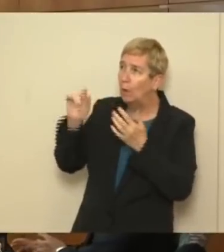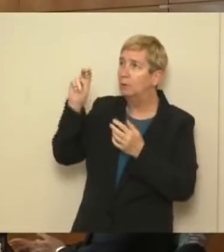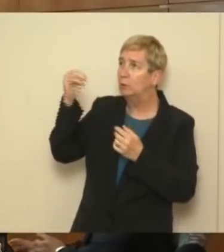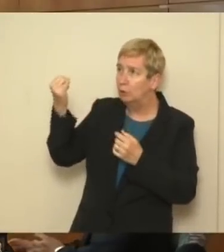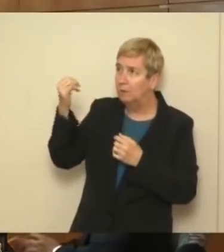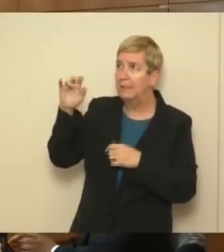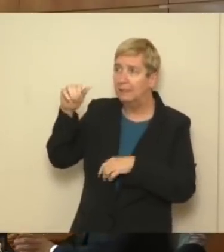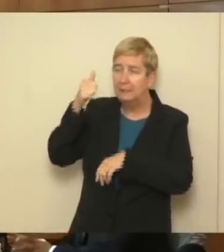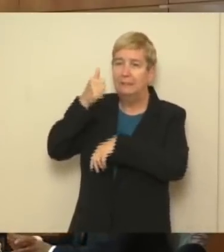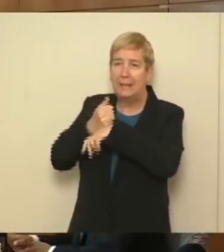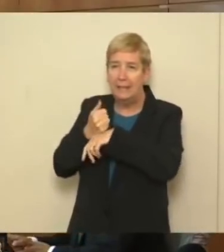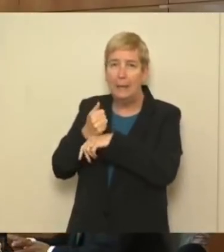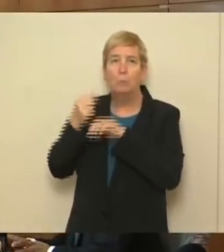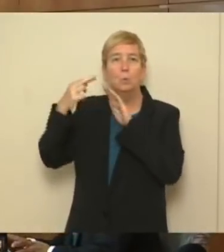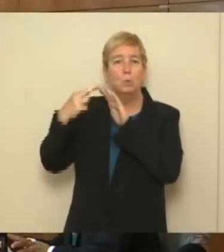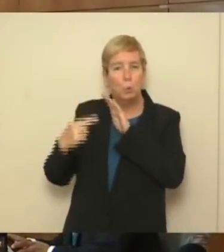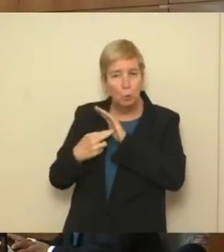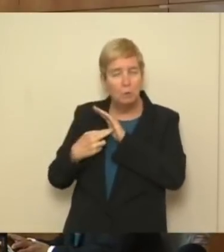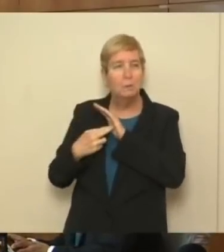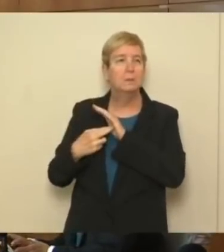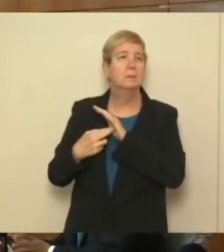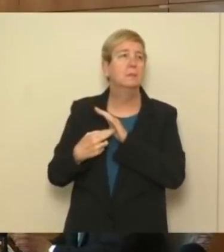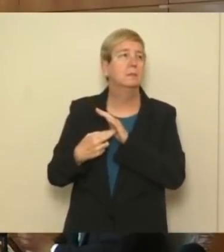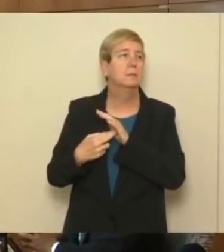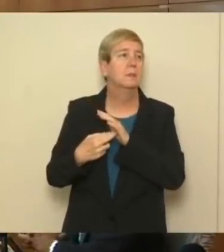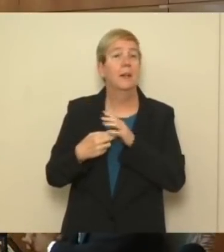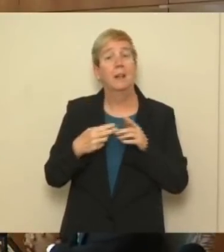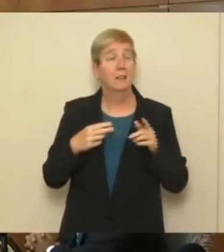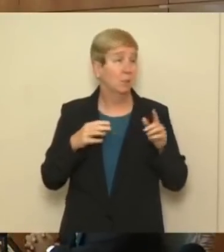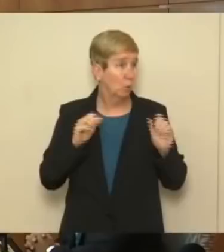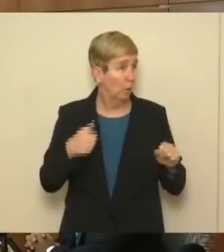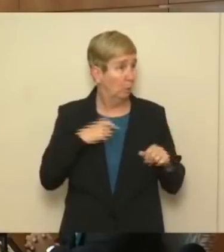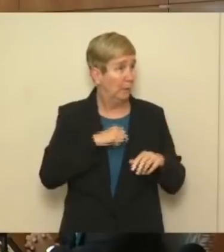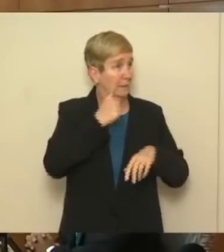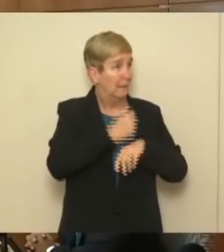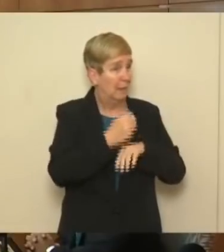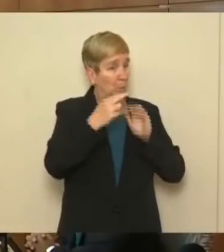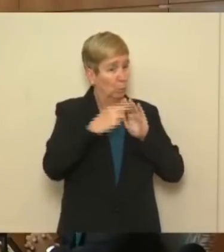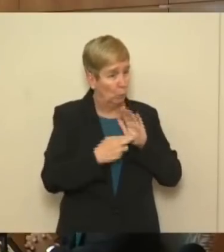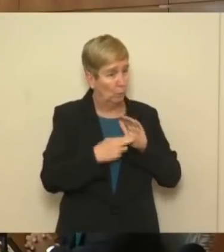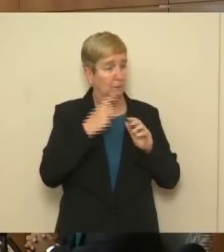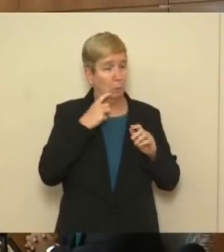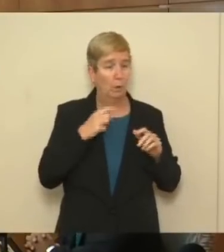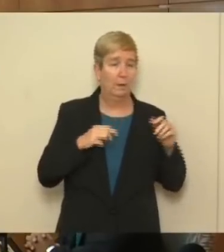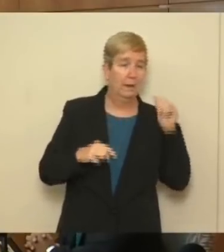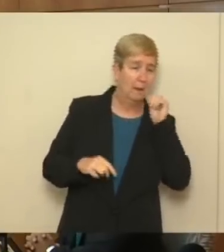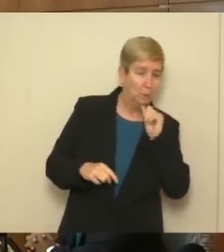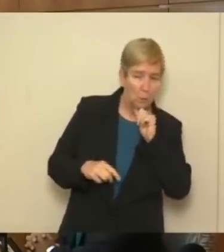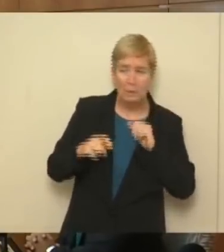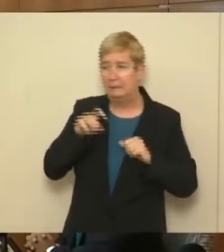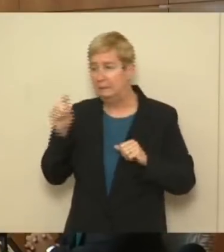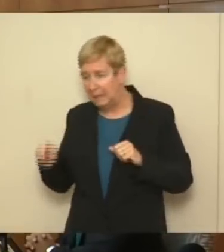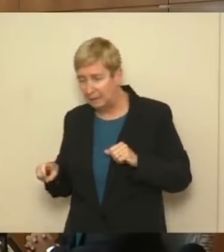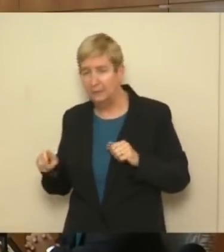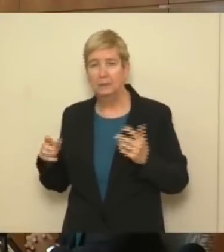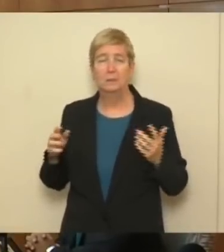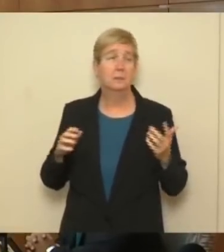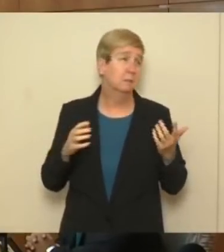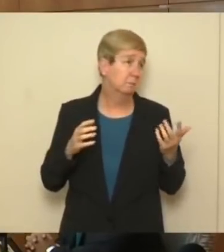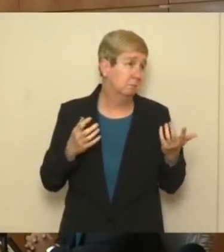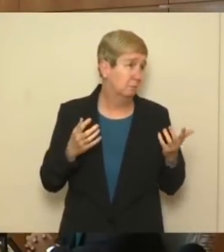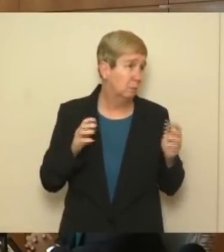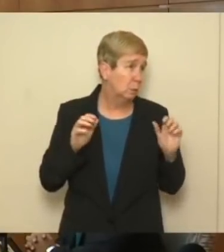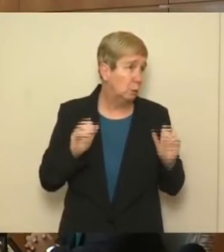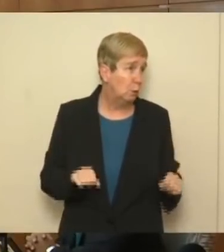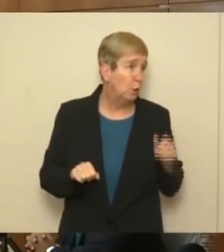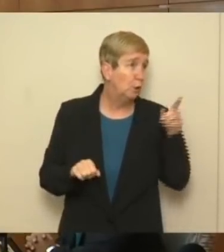quarantines on states like Arizona and Texas. And I wondered, if you would consider some